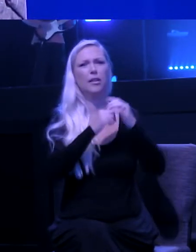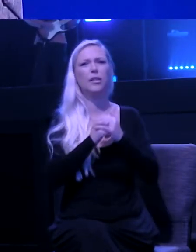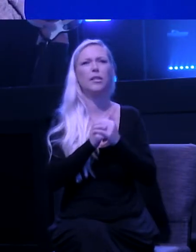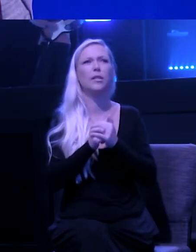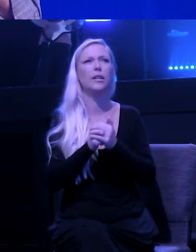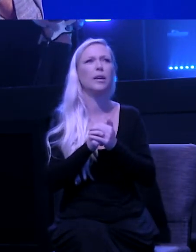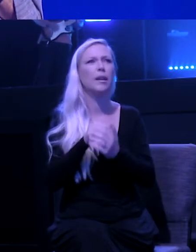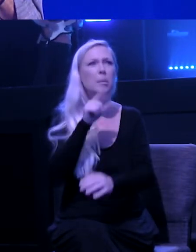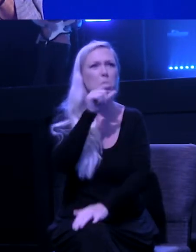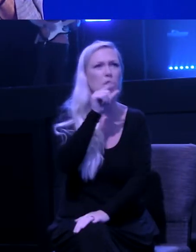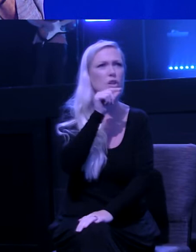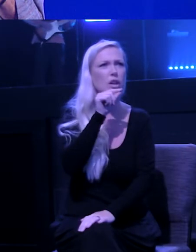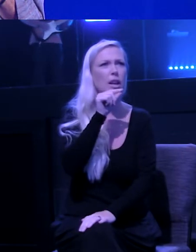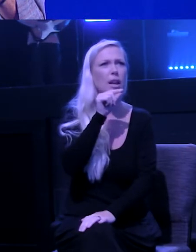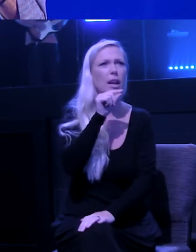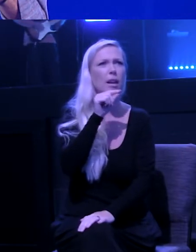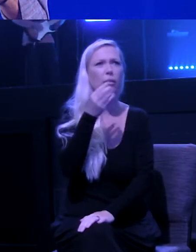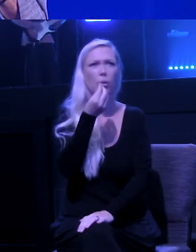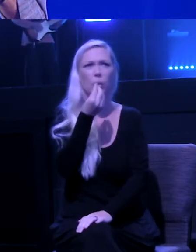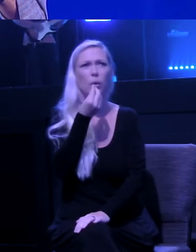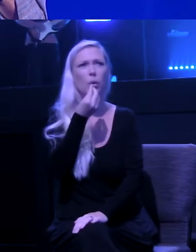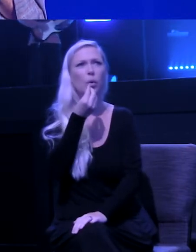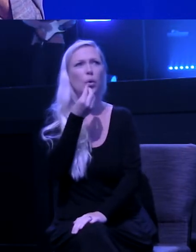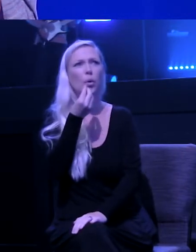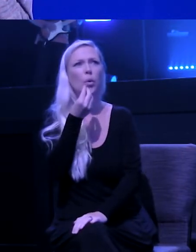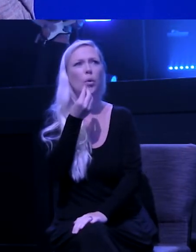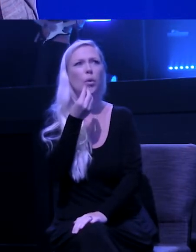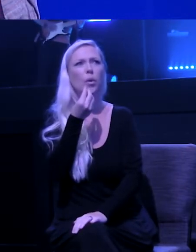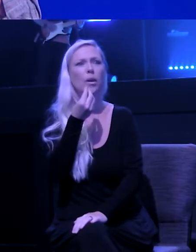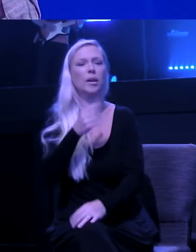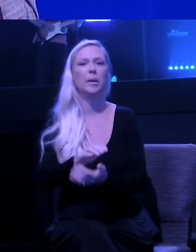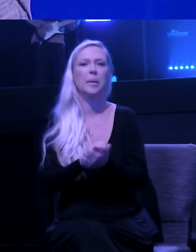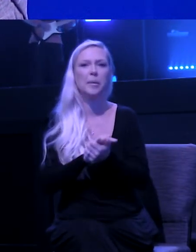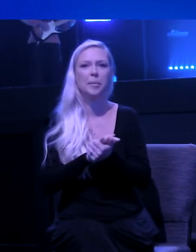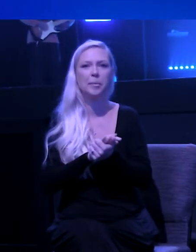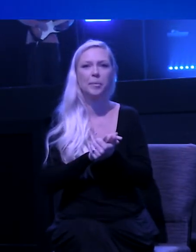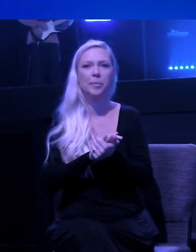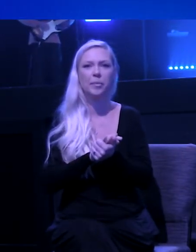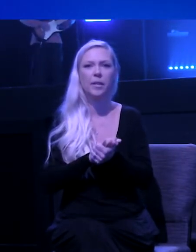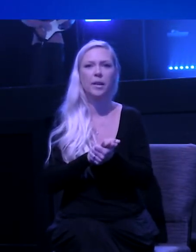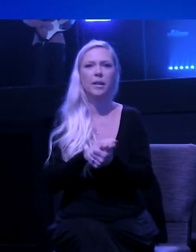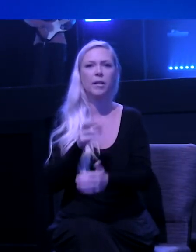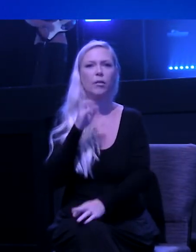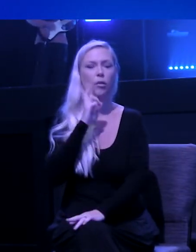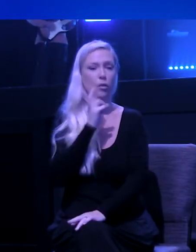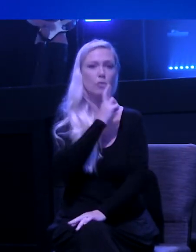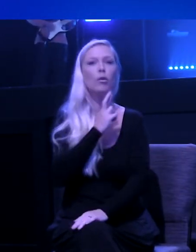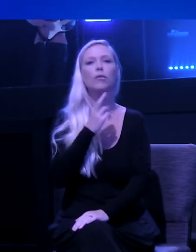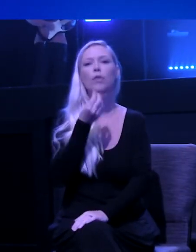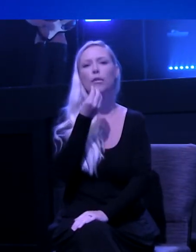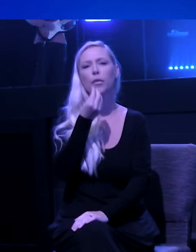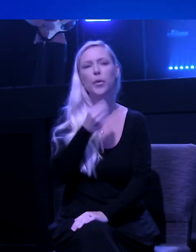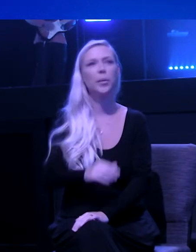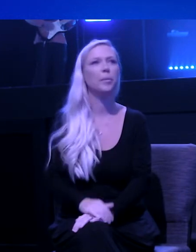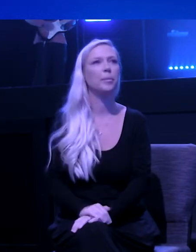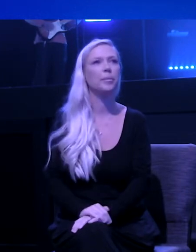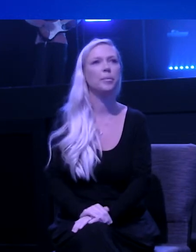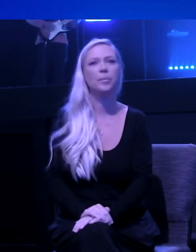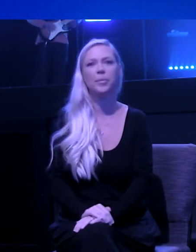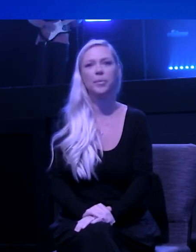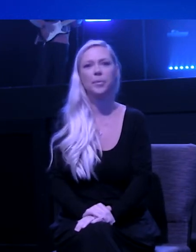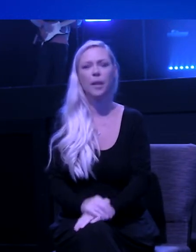chicken. It's catered, by the way. Local restaurant. We bring in some catering. Chicken. Some